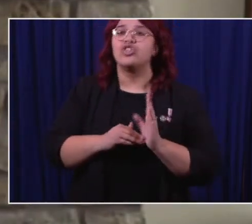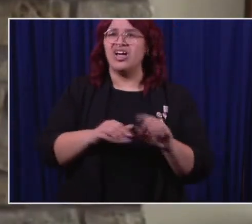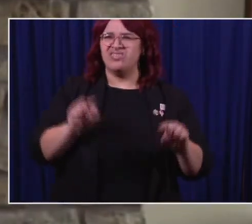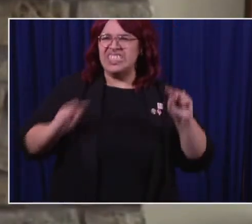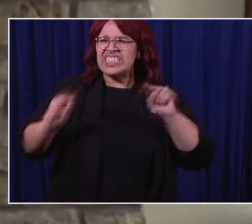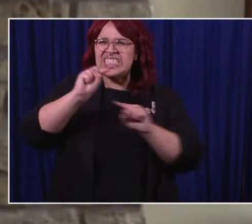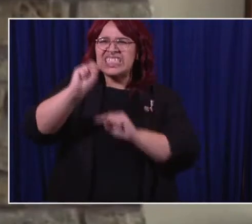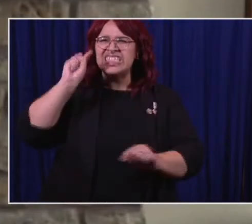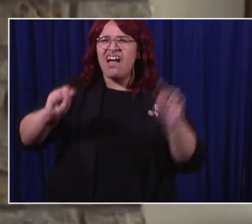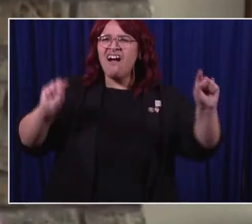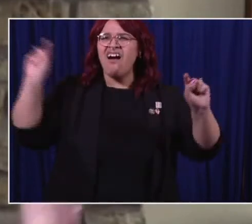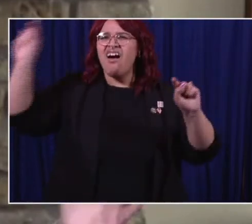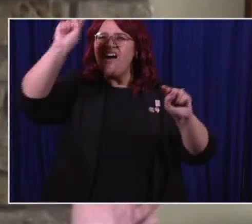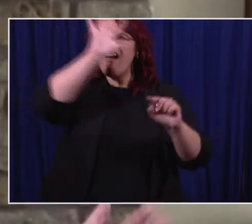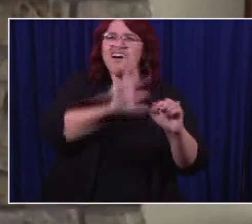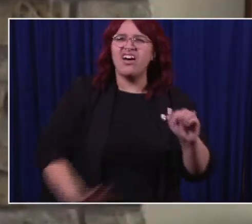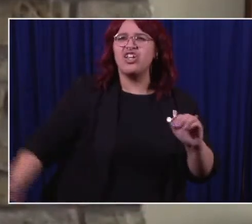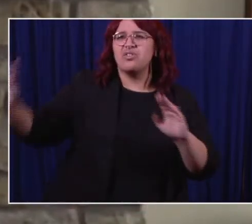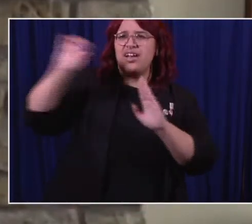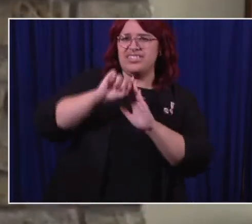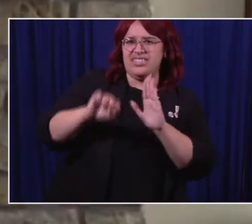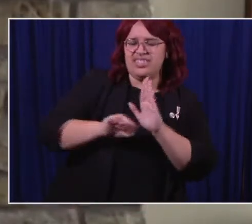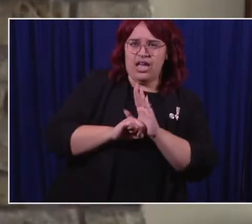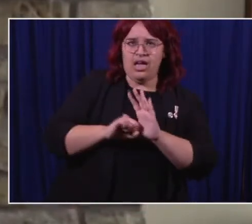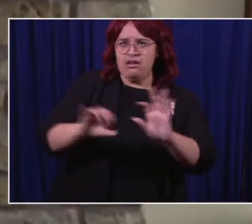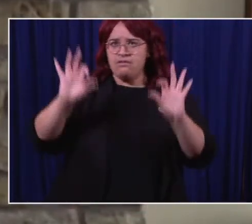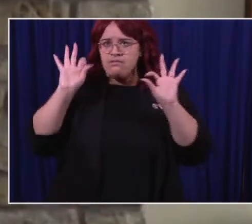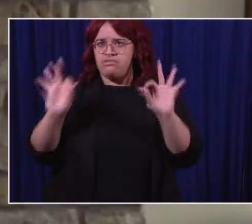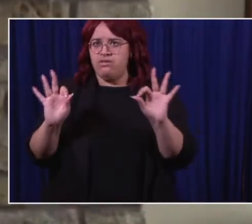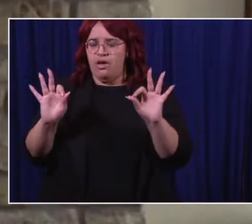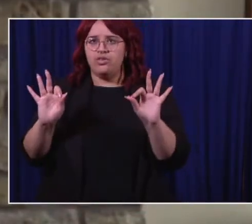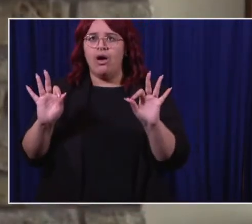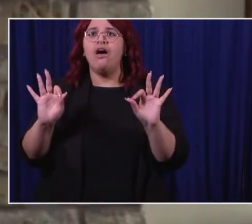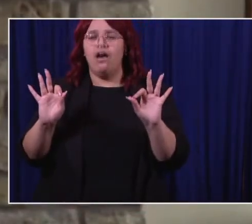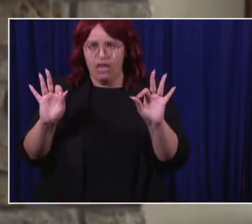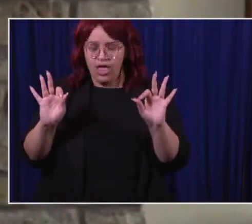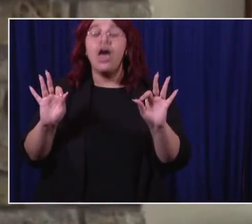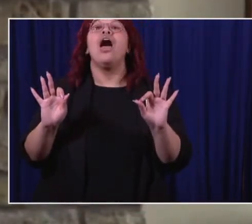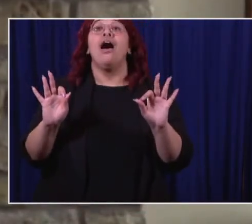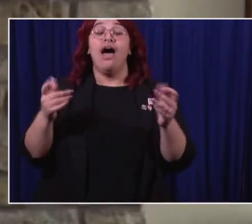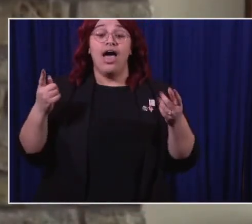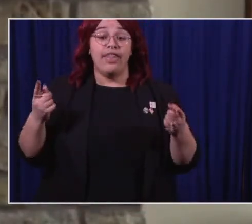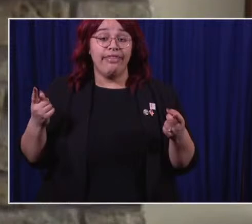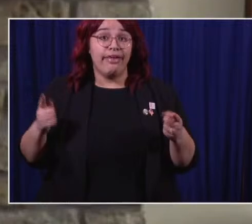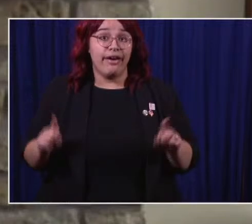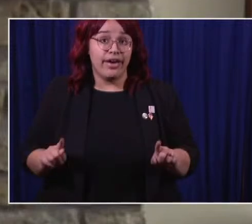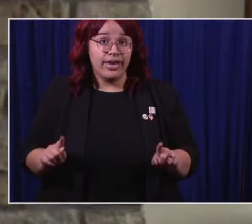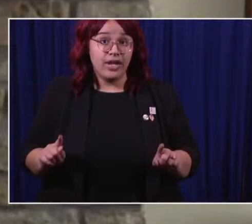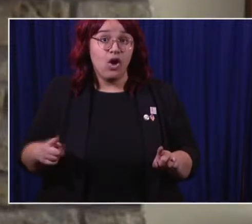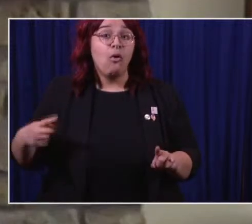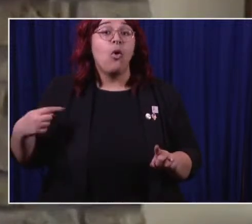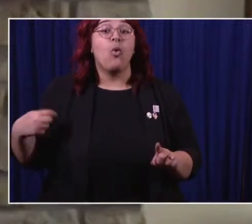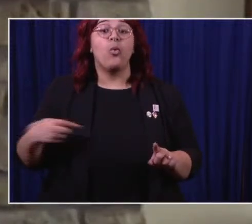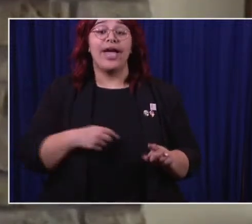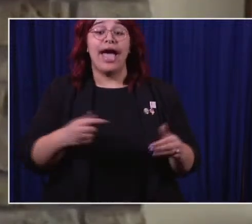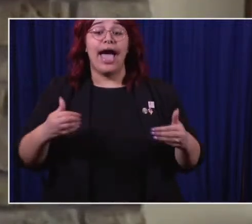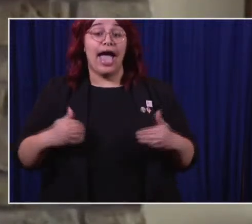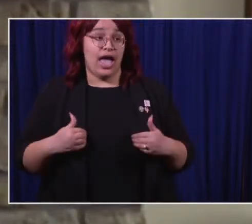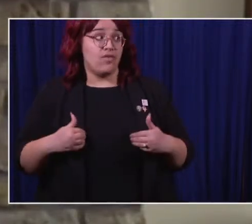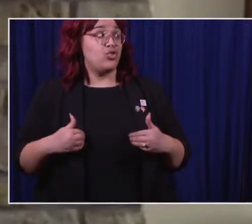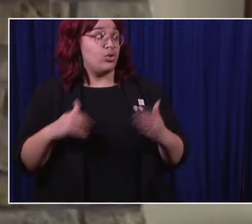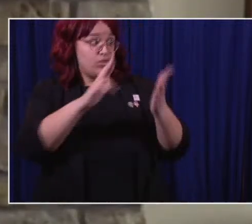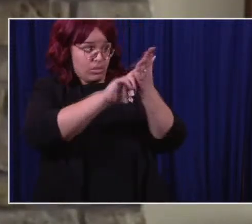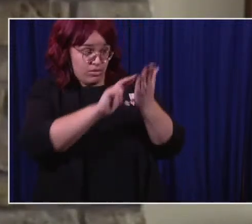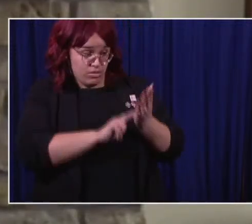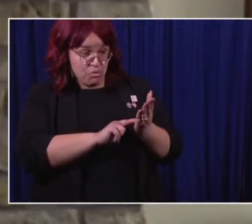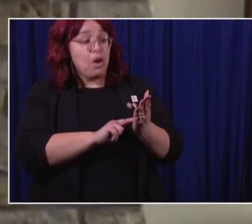we've have the ability to expand out and go to some sites that you could call a mass vaccination site.